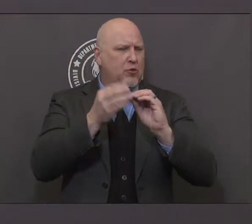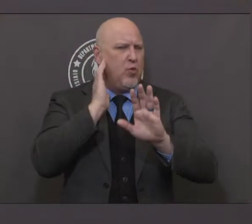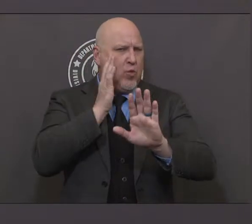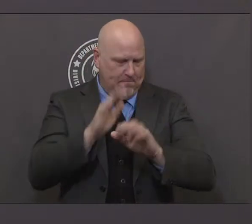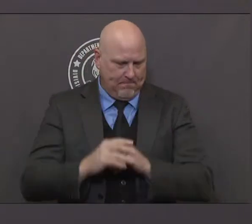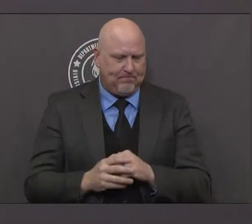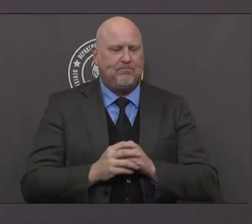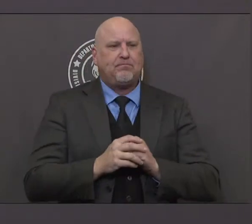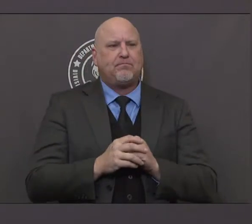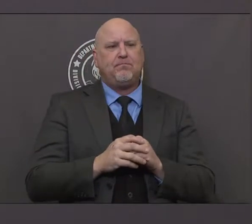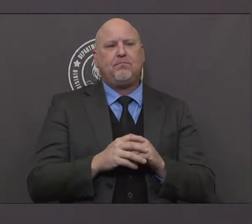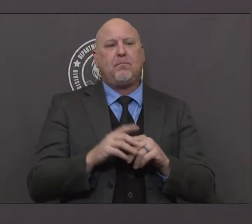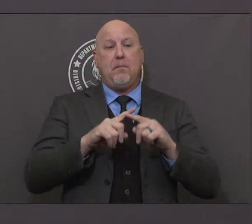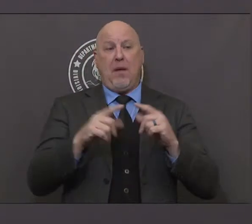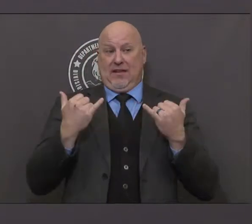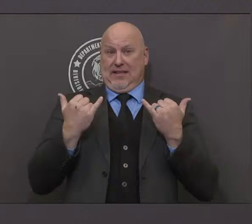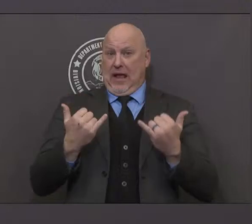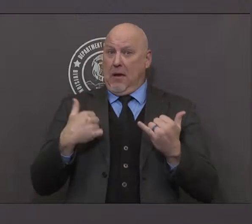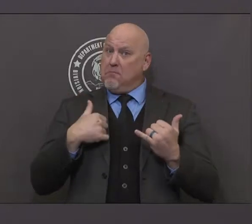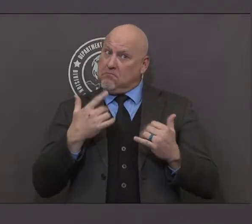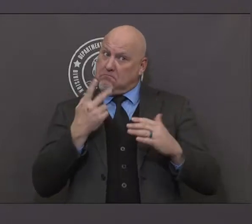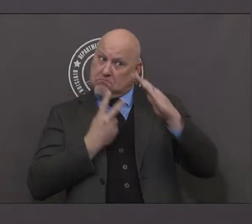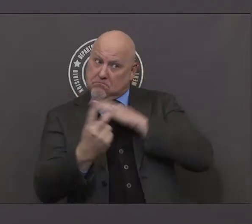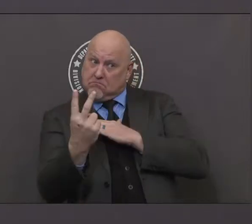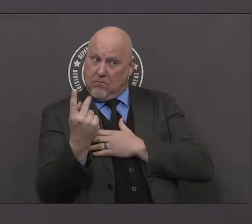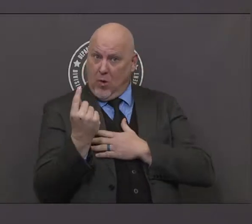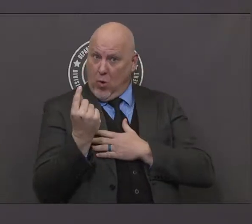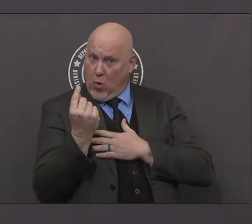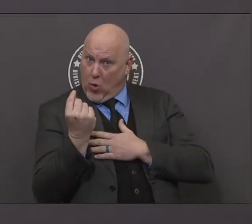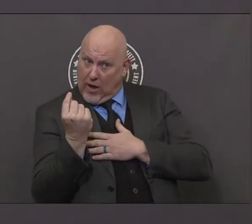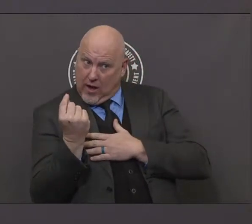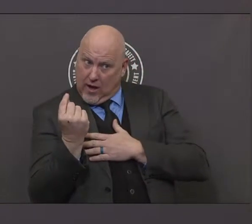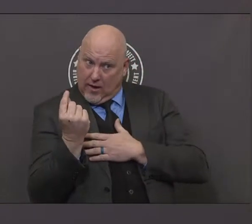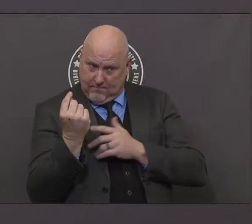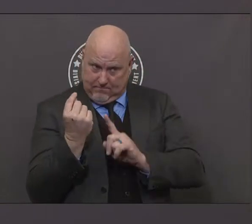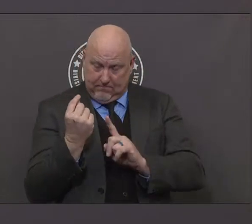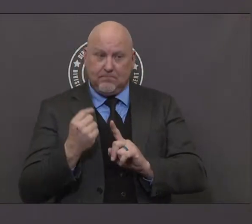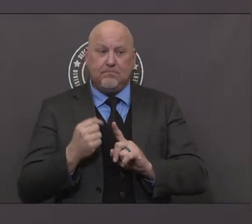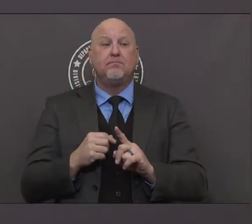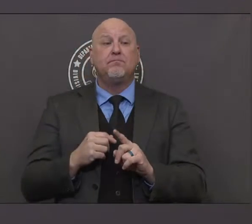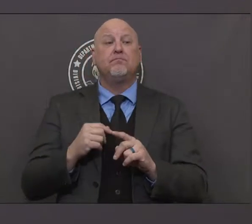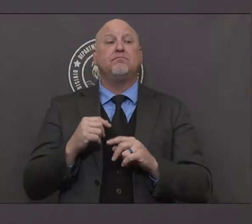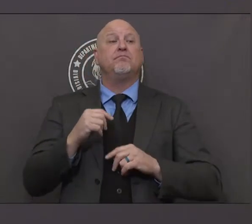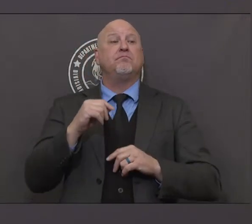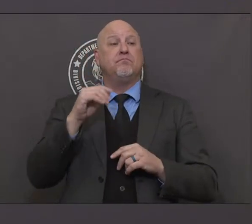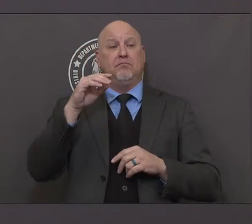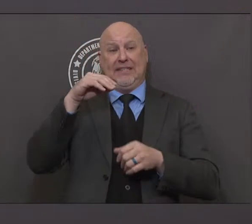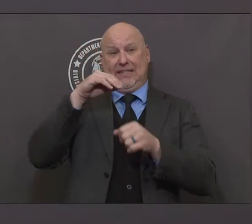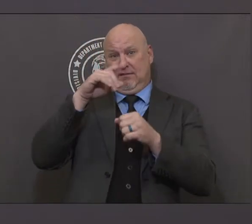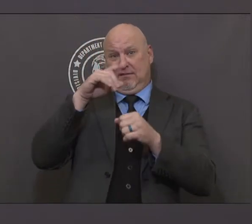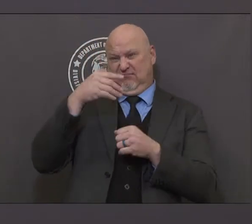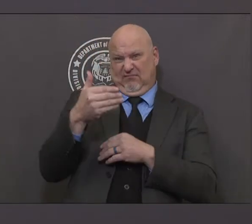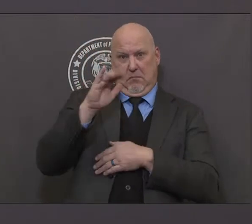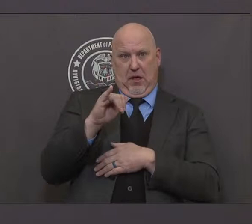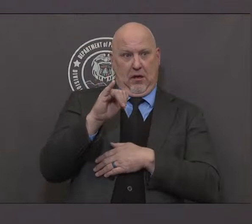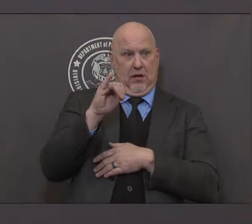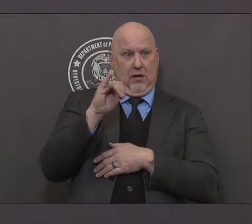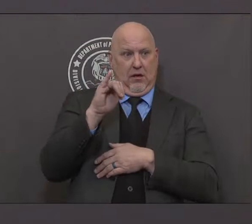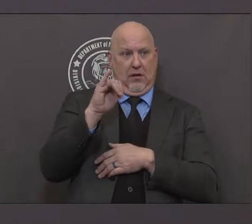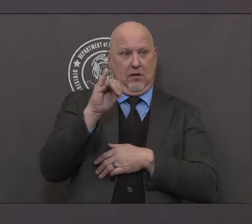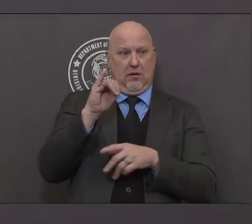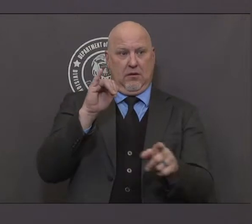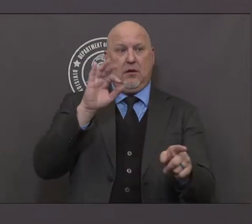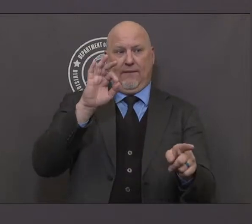we're looking at hypothetically what those numbers could be. So first of all, on February 2nd, the federal government announced that they are